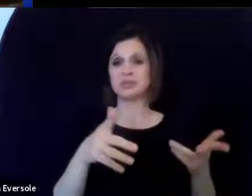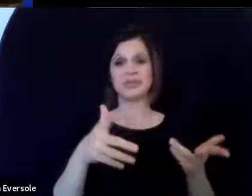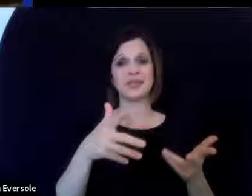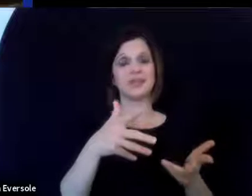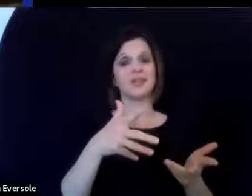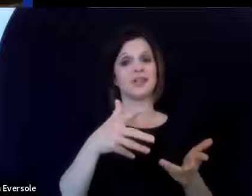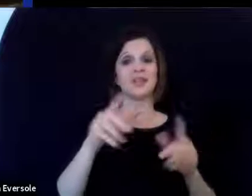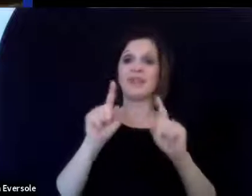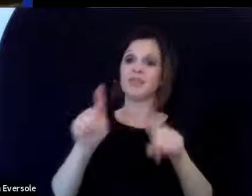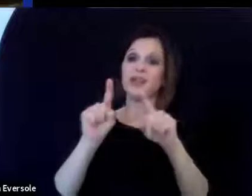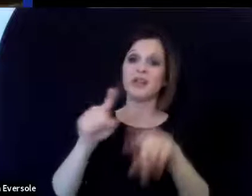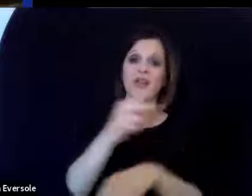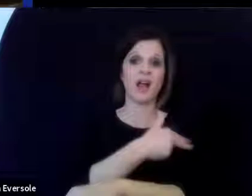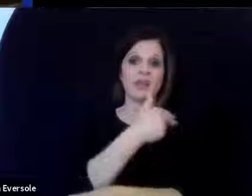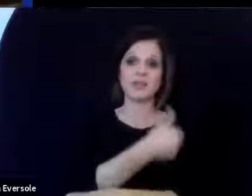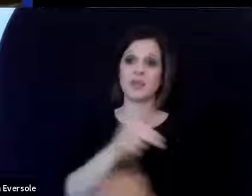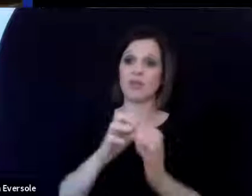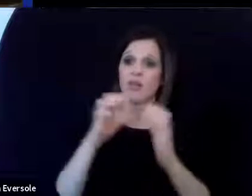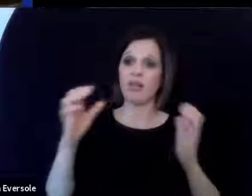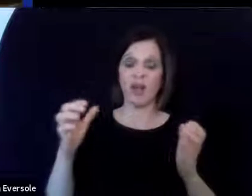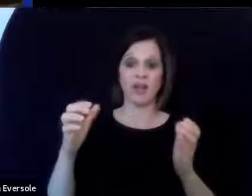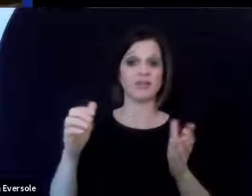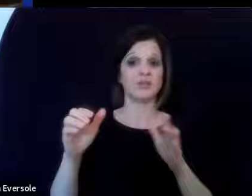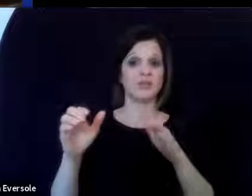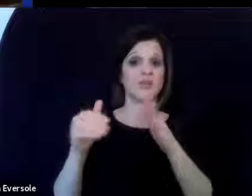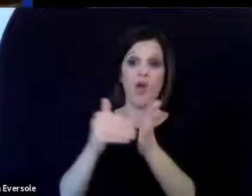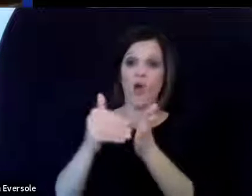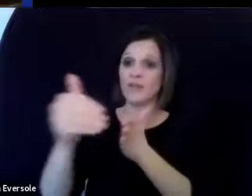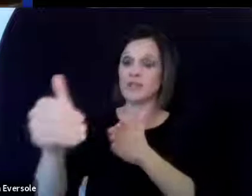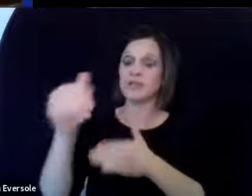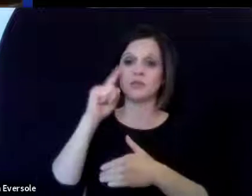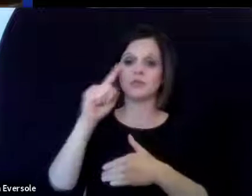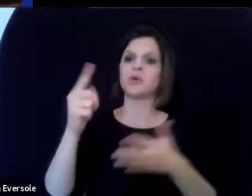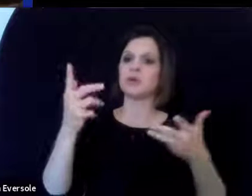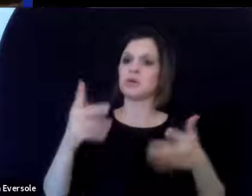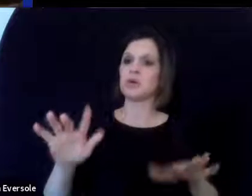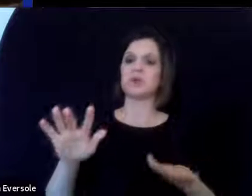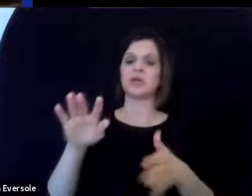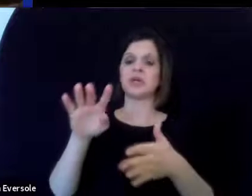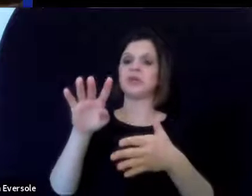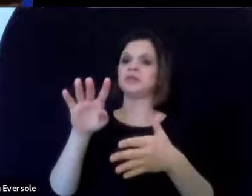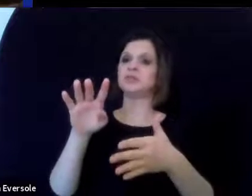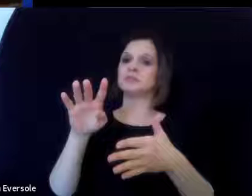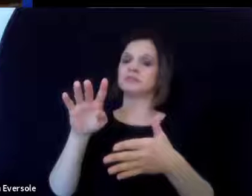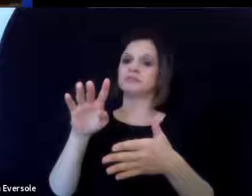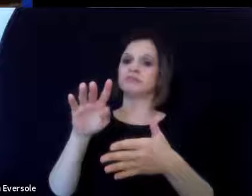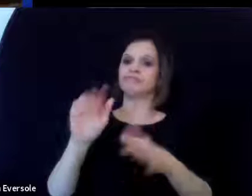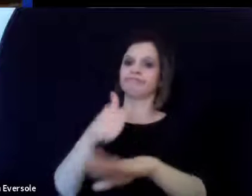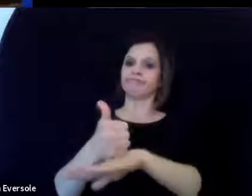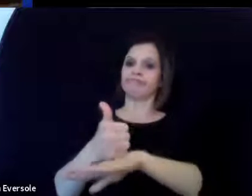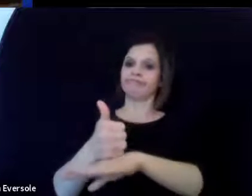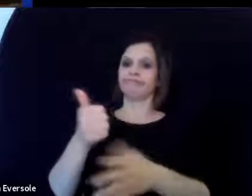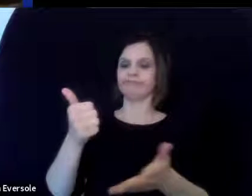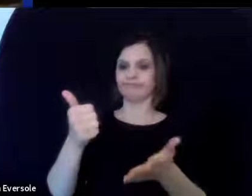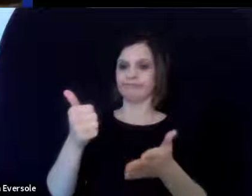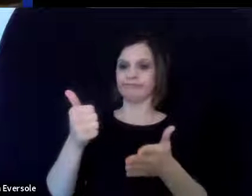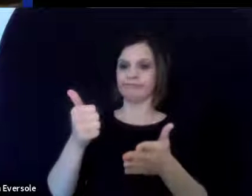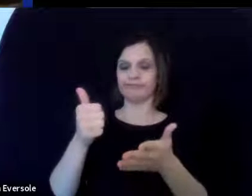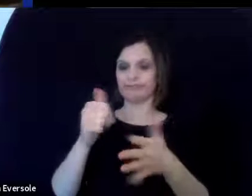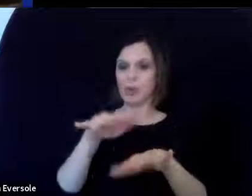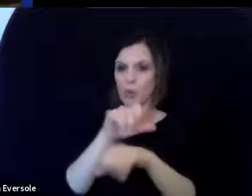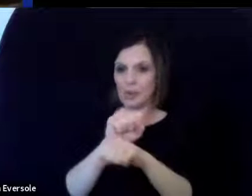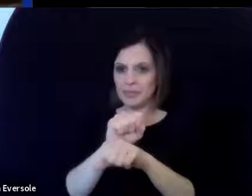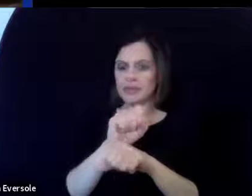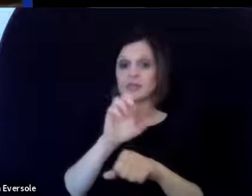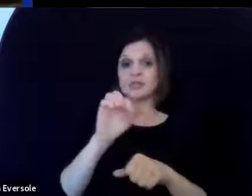a lot. They're in the hospital frequently for scheduled procedures. And in the case of aspiration, for emergency kind of visits.